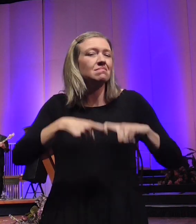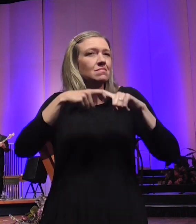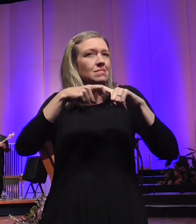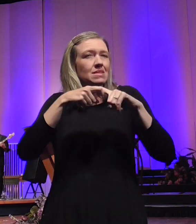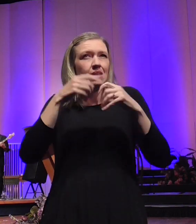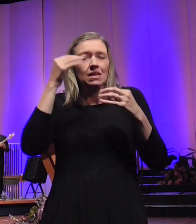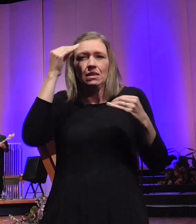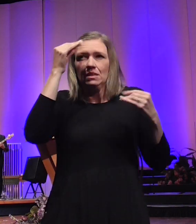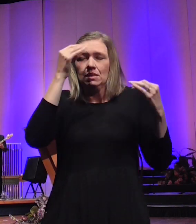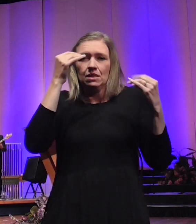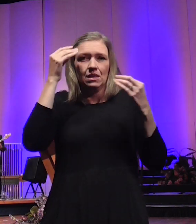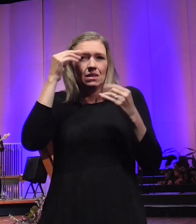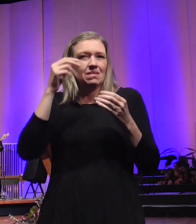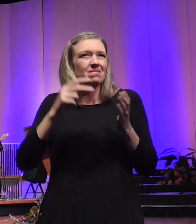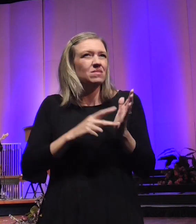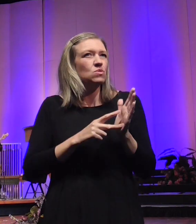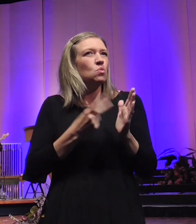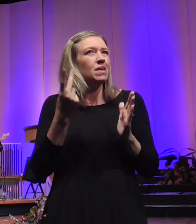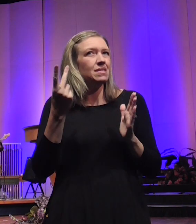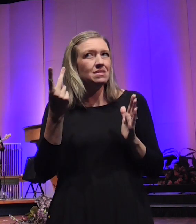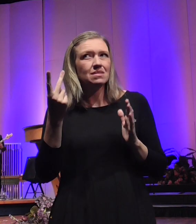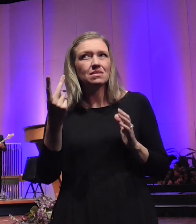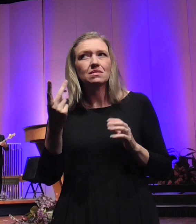think twice